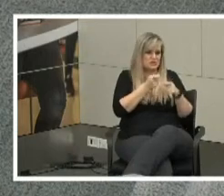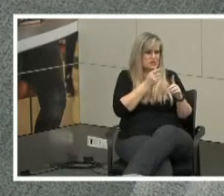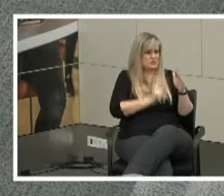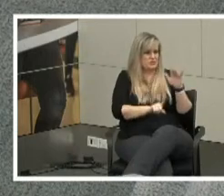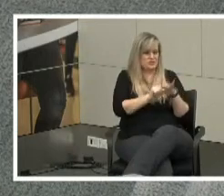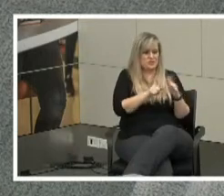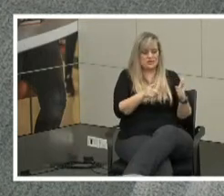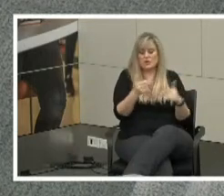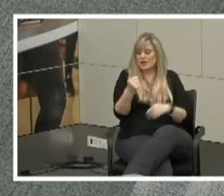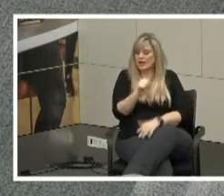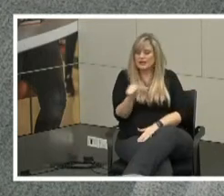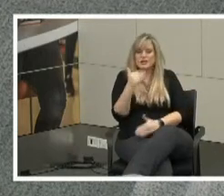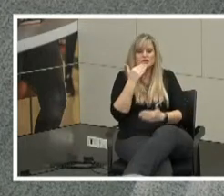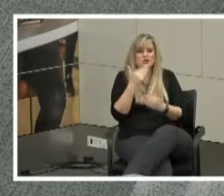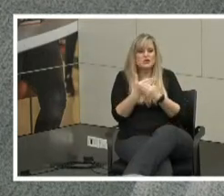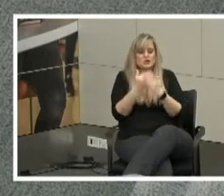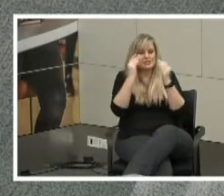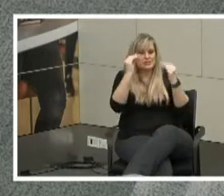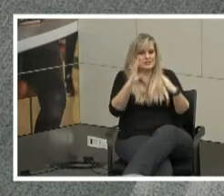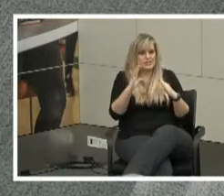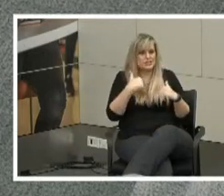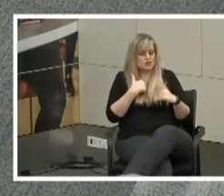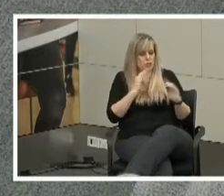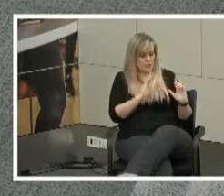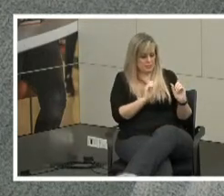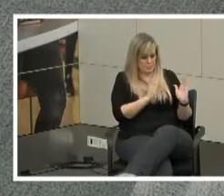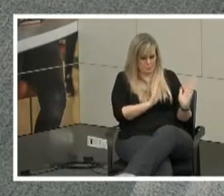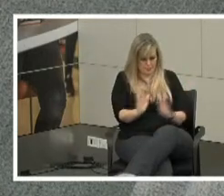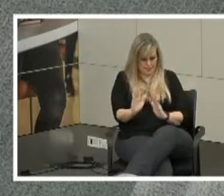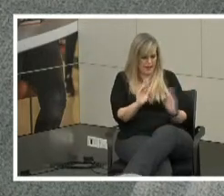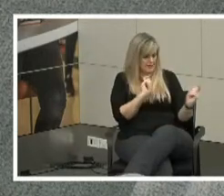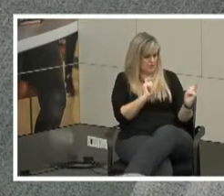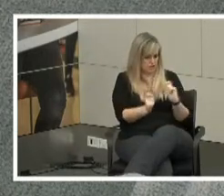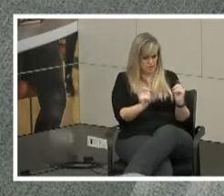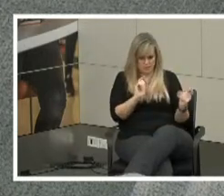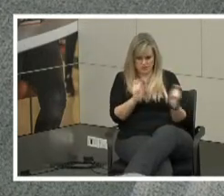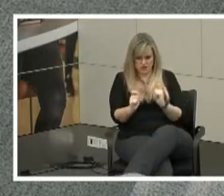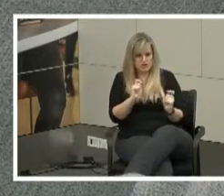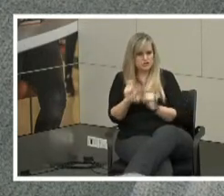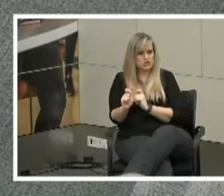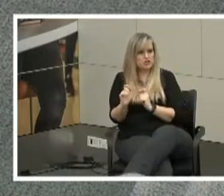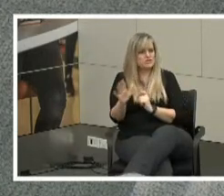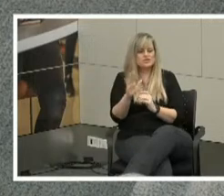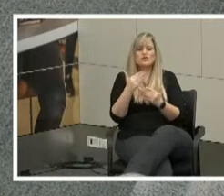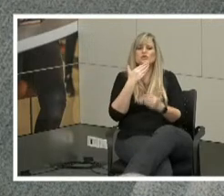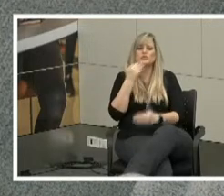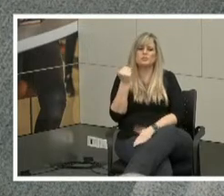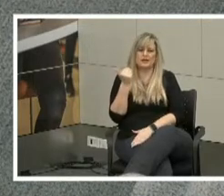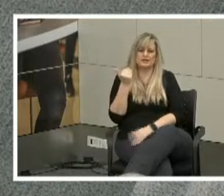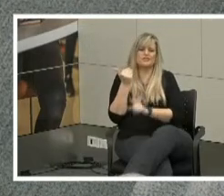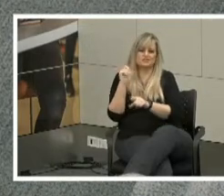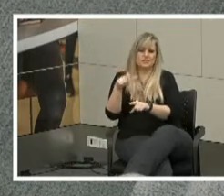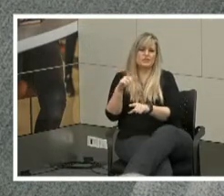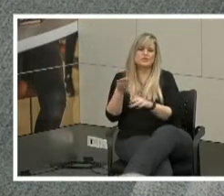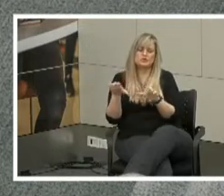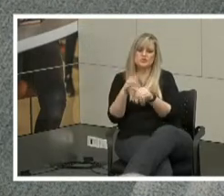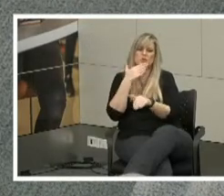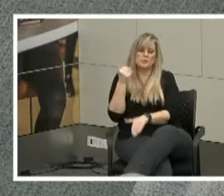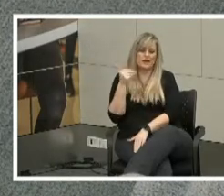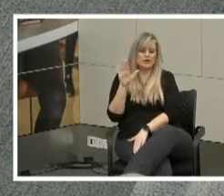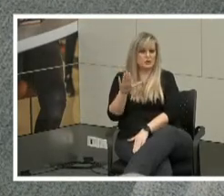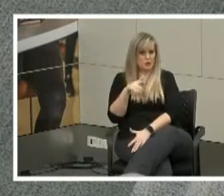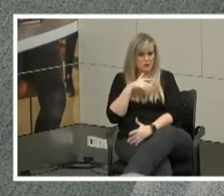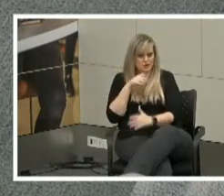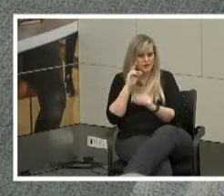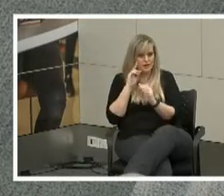teacher a good leader adjust the plan when it's not working do better Mike miles let go of your one siiz fits all model it is